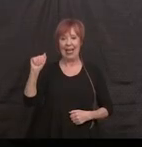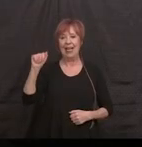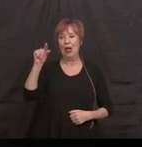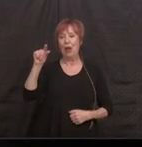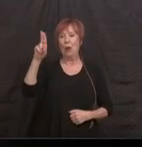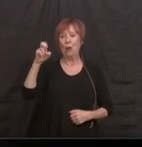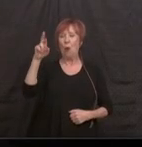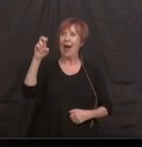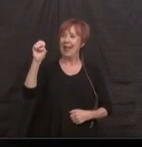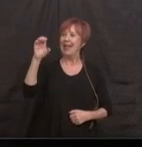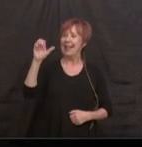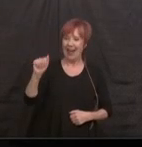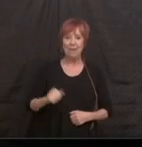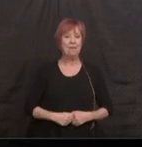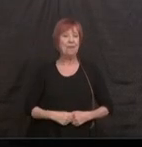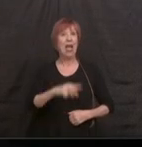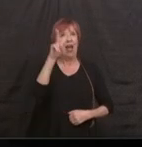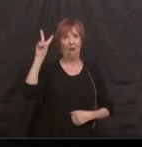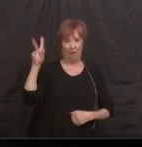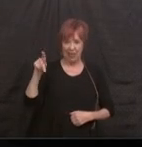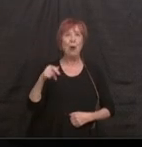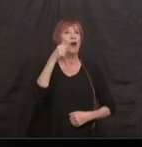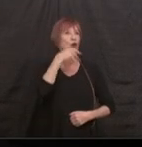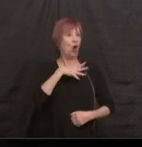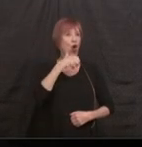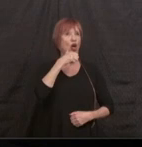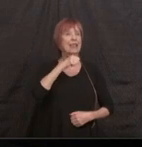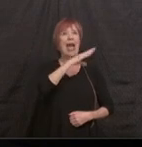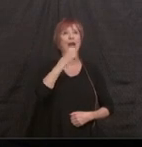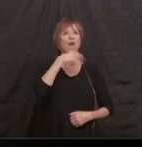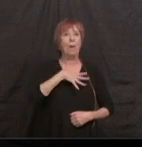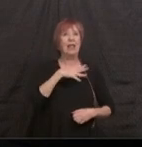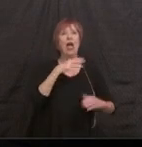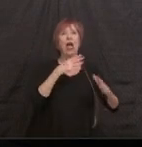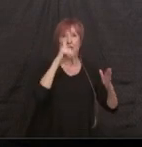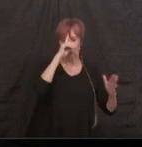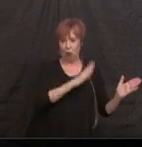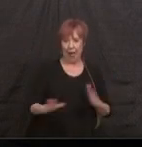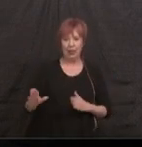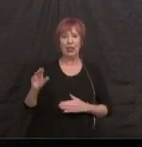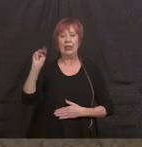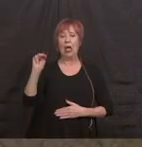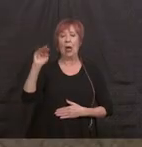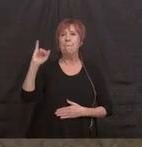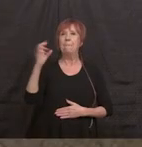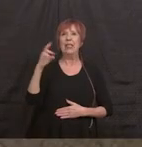vice president of Girls and Women's Strategy, UN Foundation, Michelle Milford Morris,